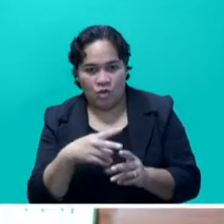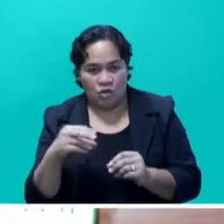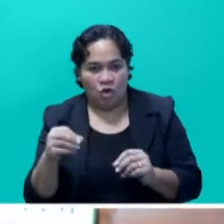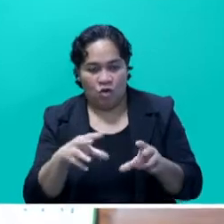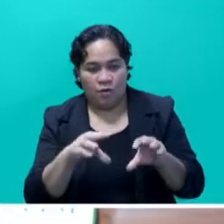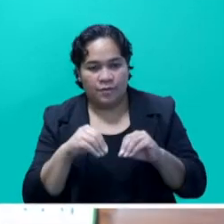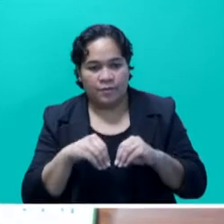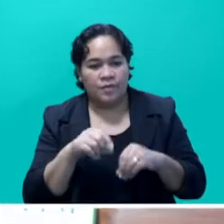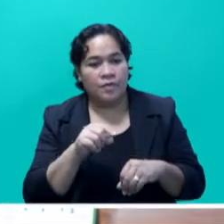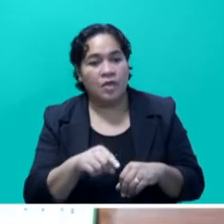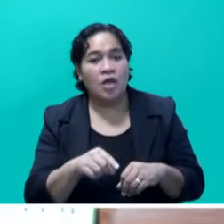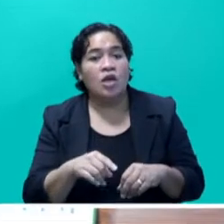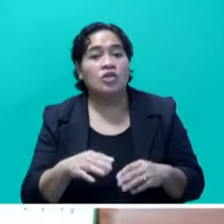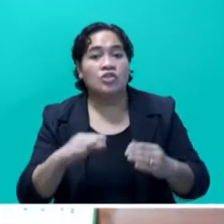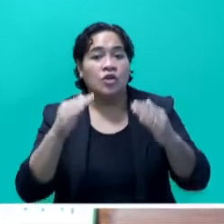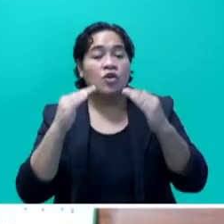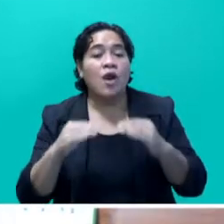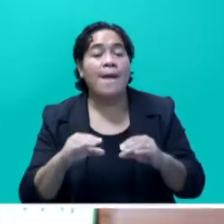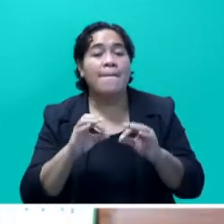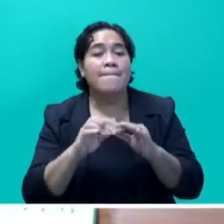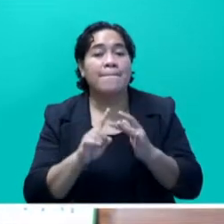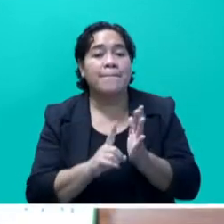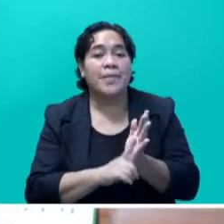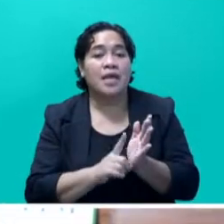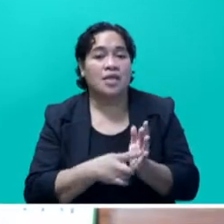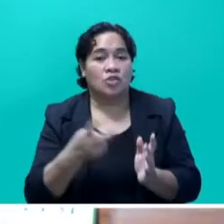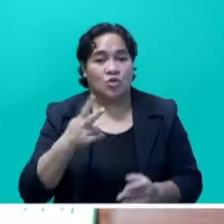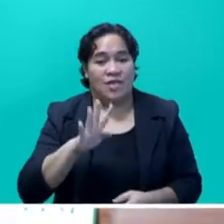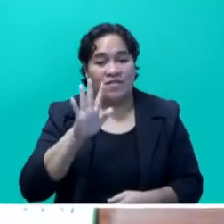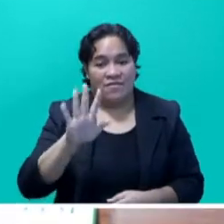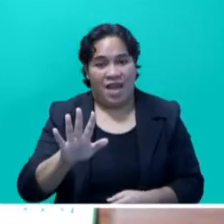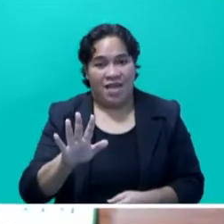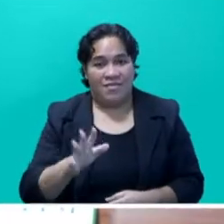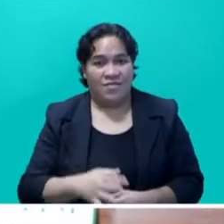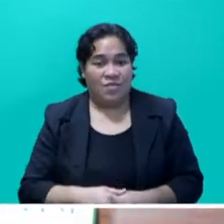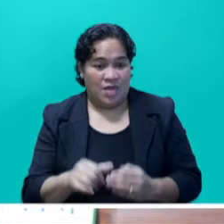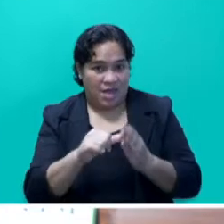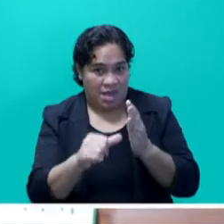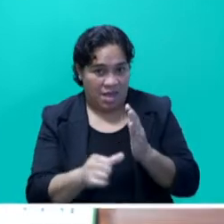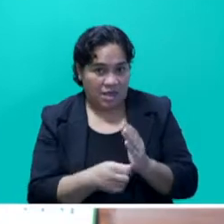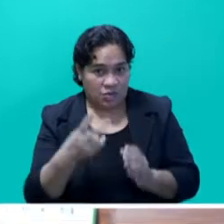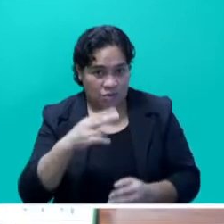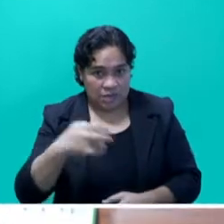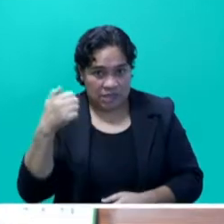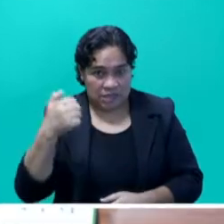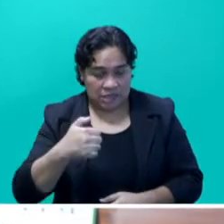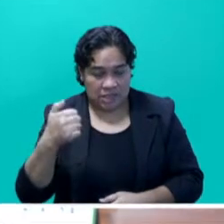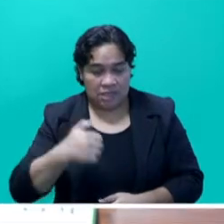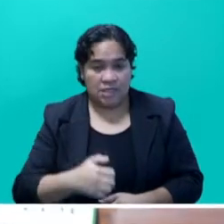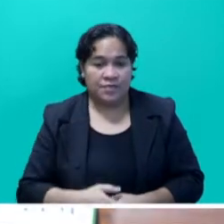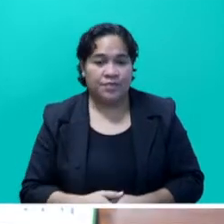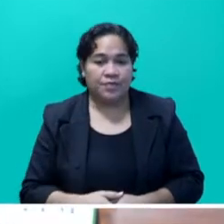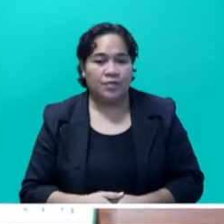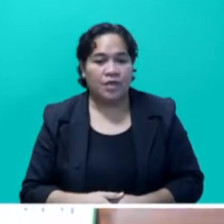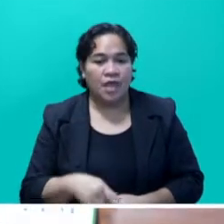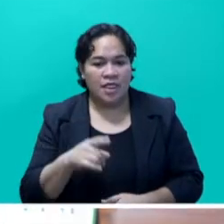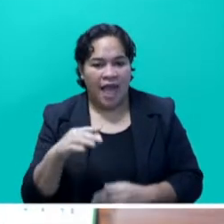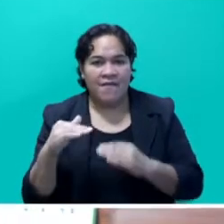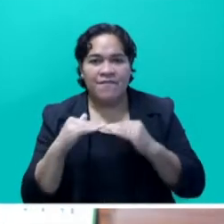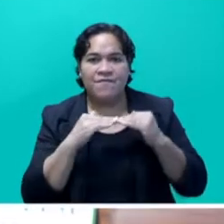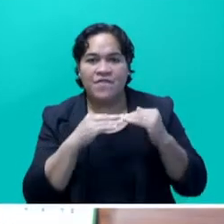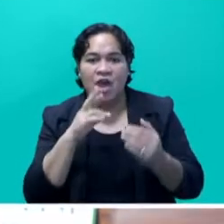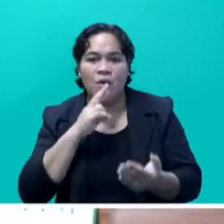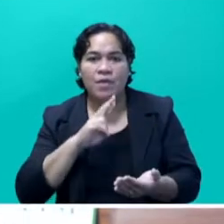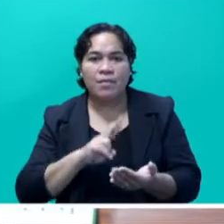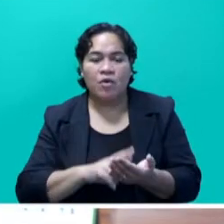amend the Fair Reporting of Credit Act 2016. Mr. Speaker, sir, the Fair Reporting of Credit